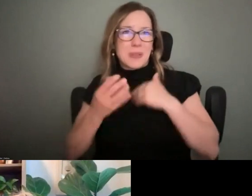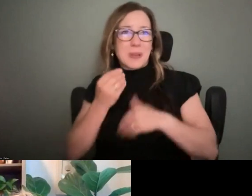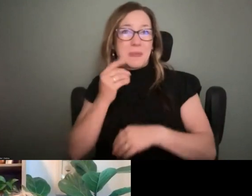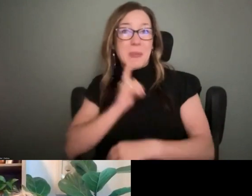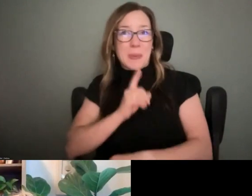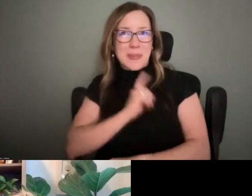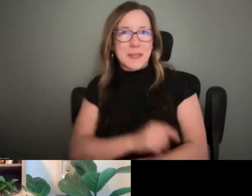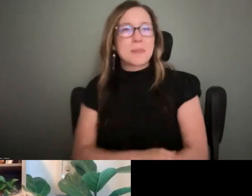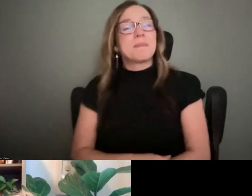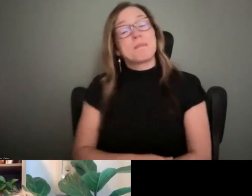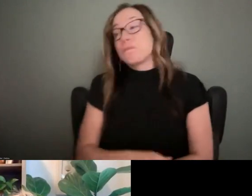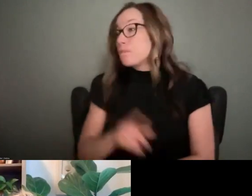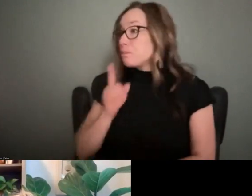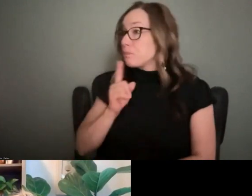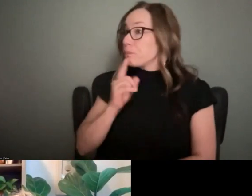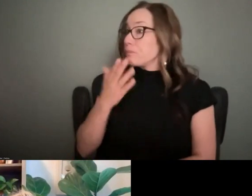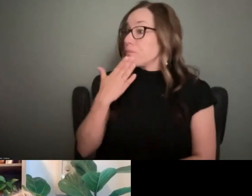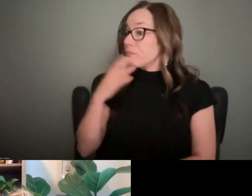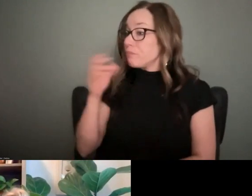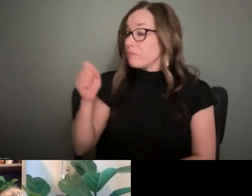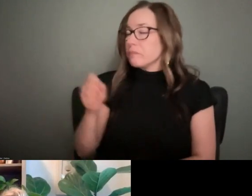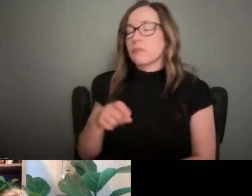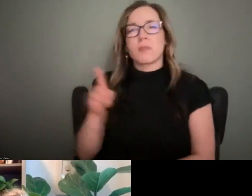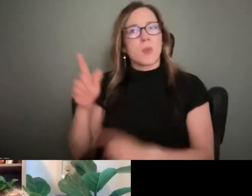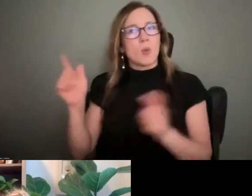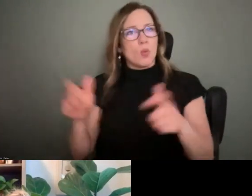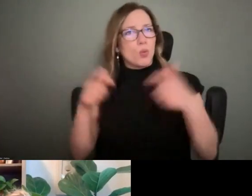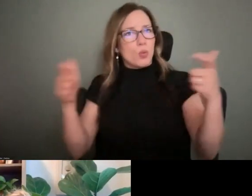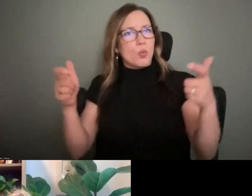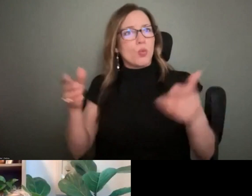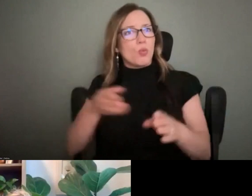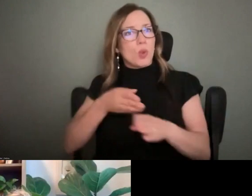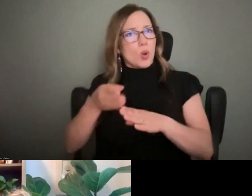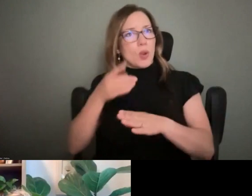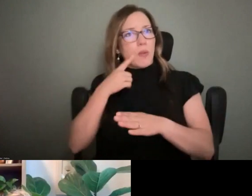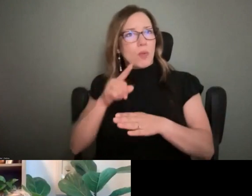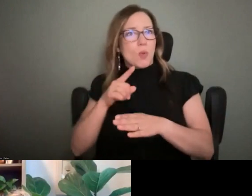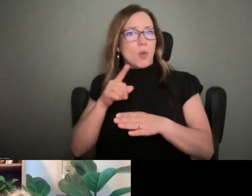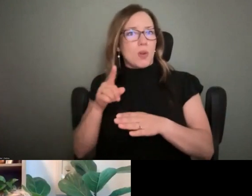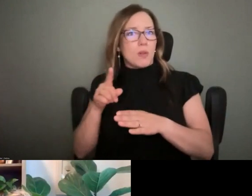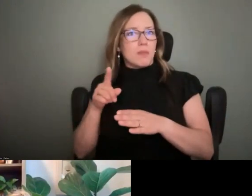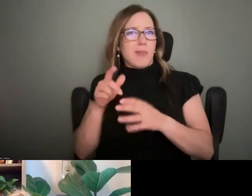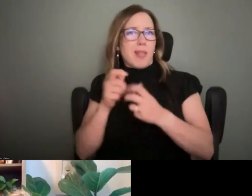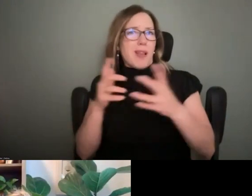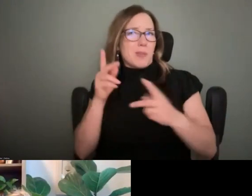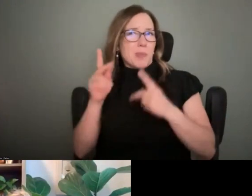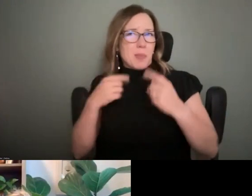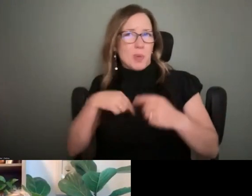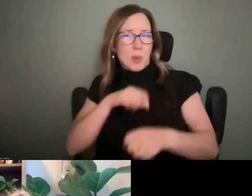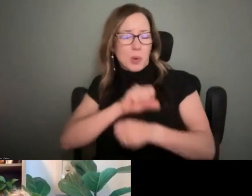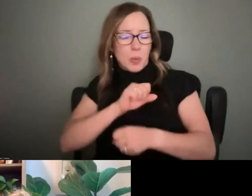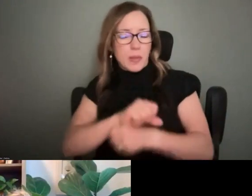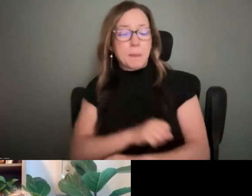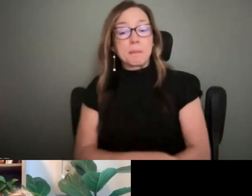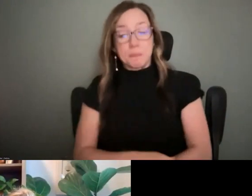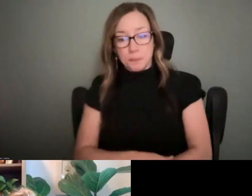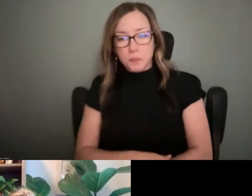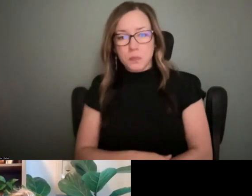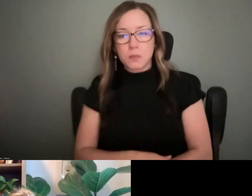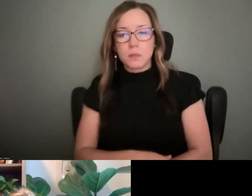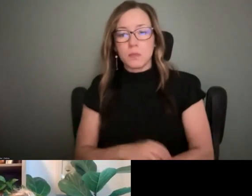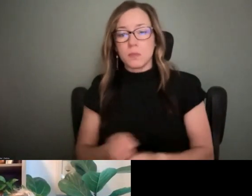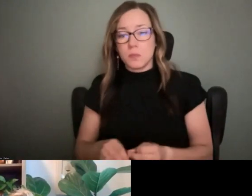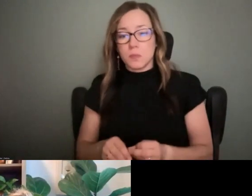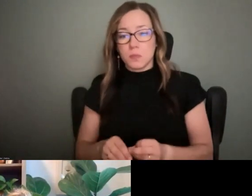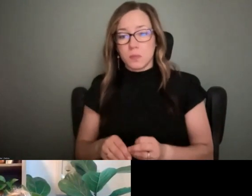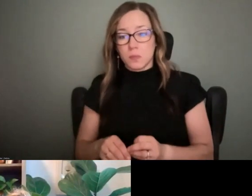Sure, thank you, Meredith. And this is a huge area of interest for, I think, a lot of people that we work with in organizations. I